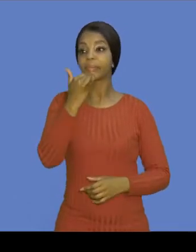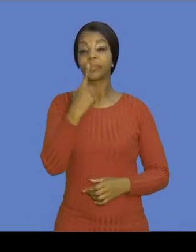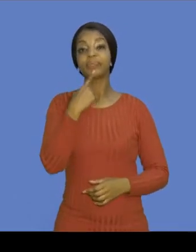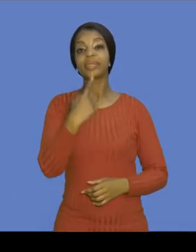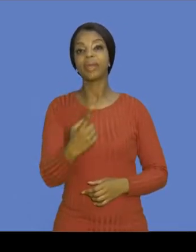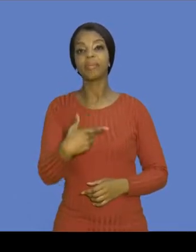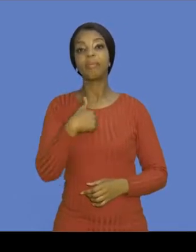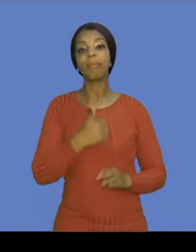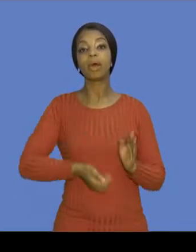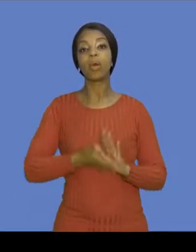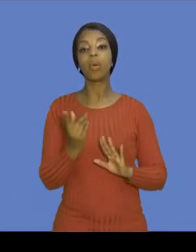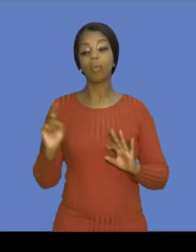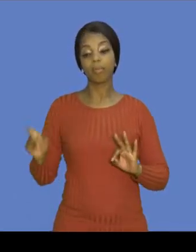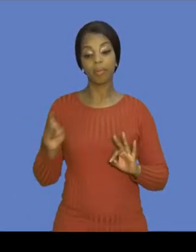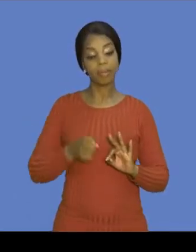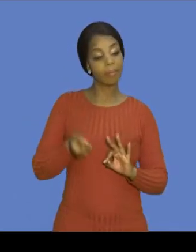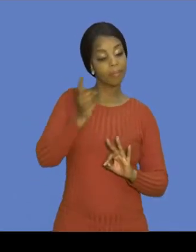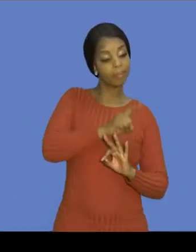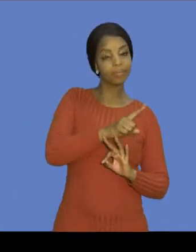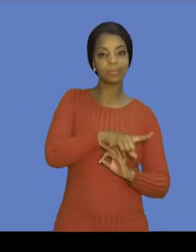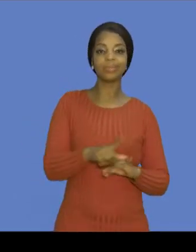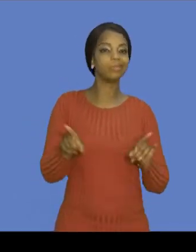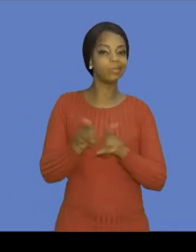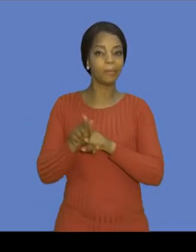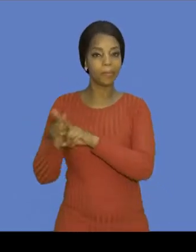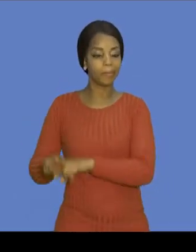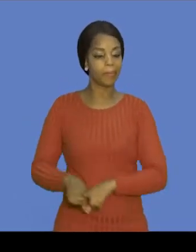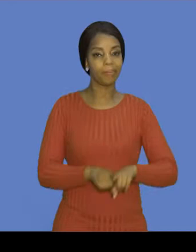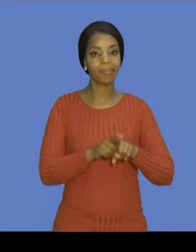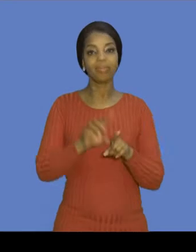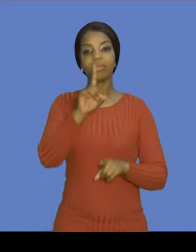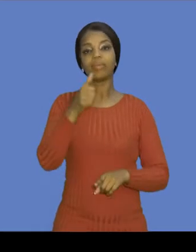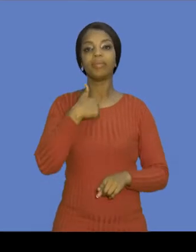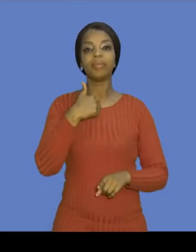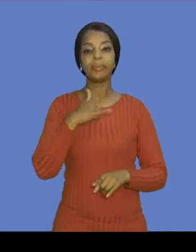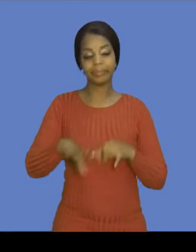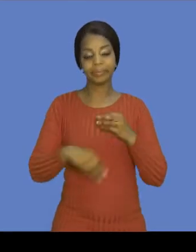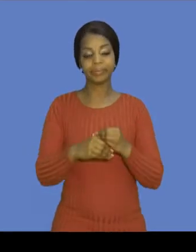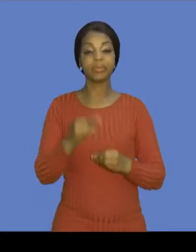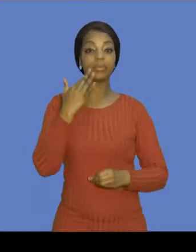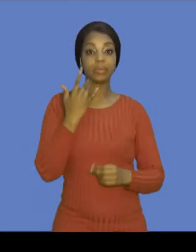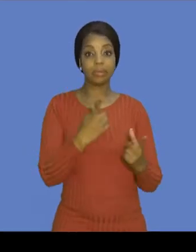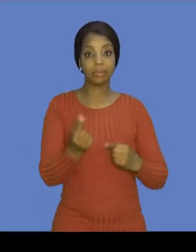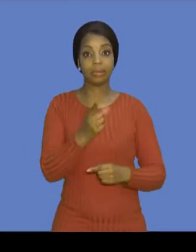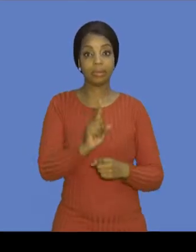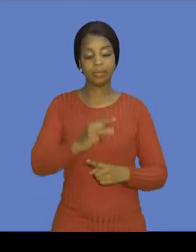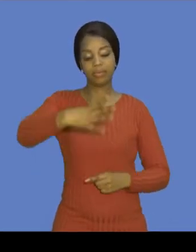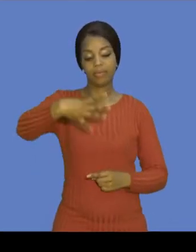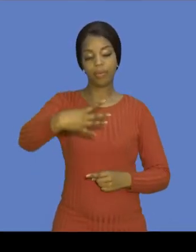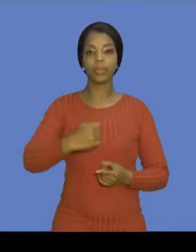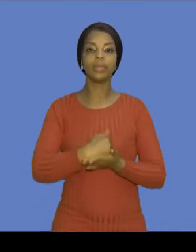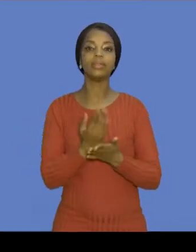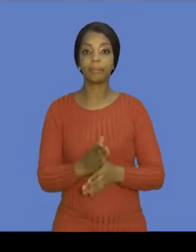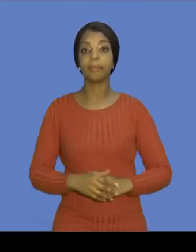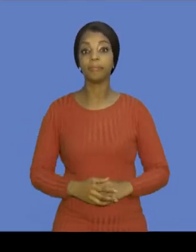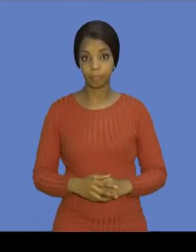go to the third term there, and that will still be the same as what I add when I go to the fourth term. That's what simple